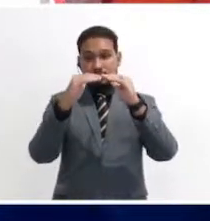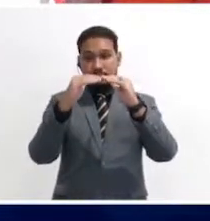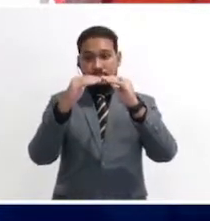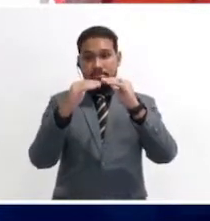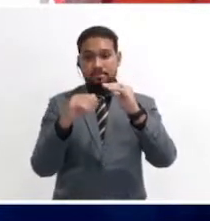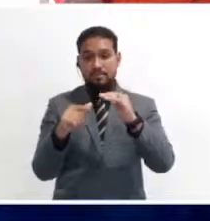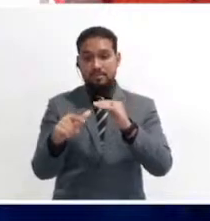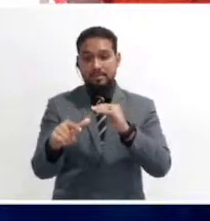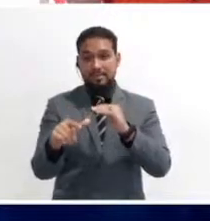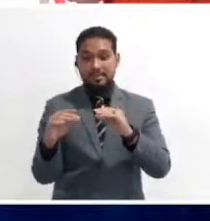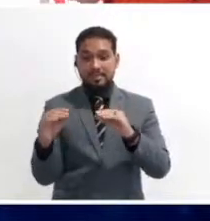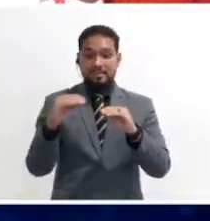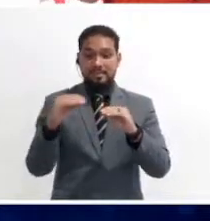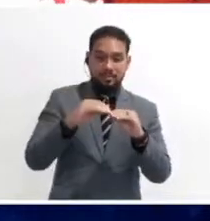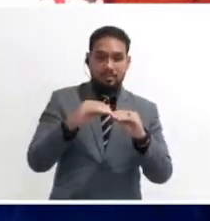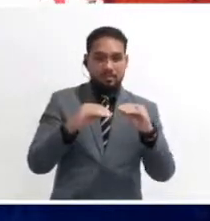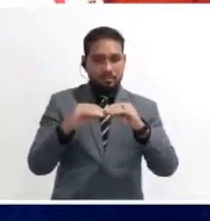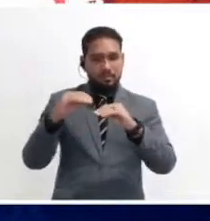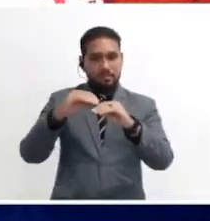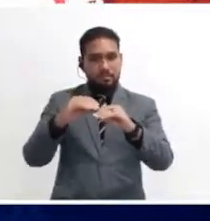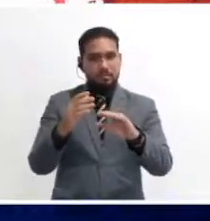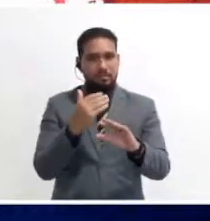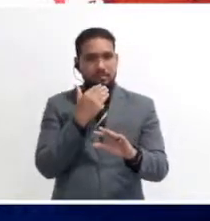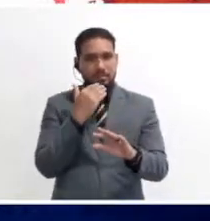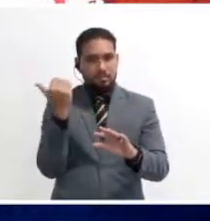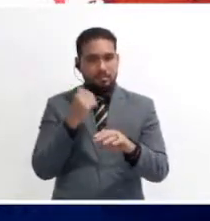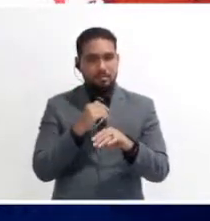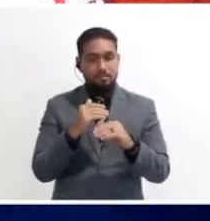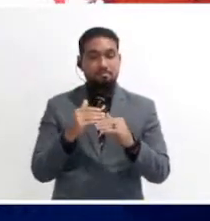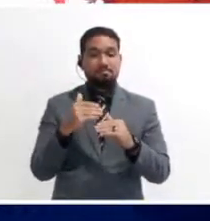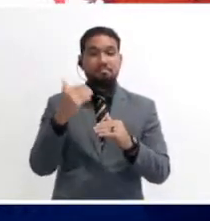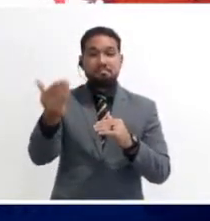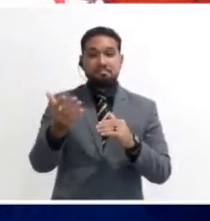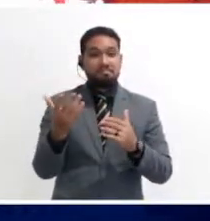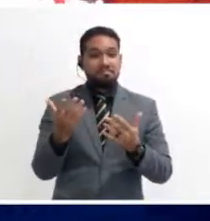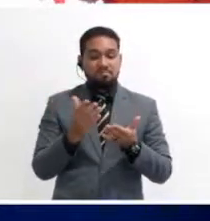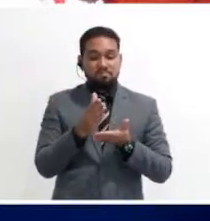then after the packaging is applied, we dice it into individual packages.